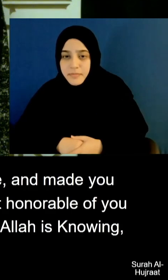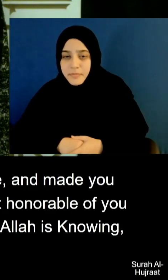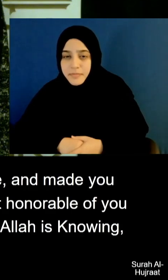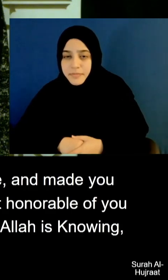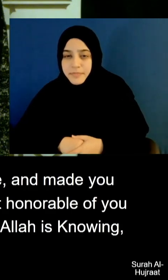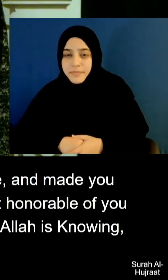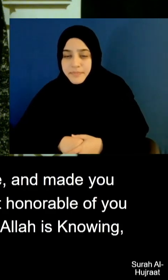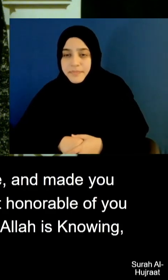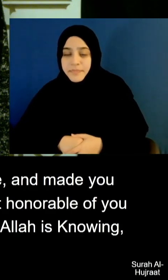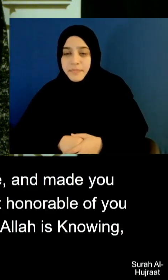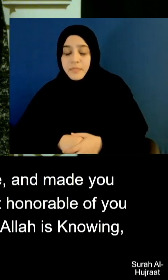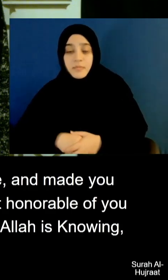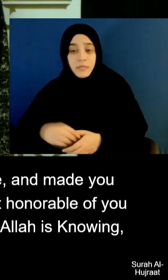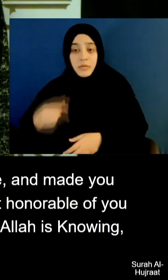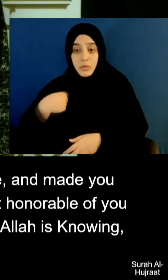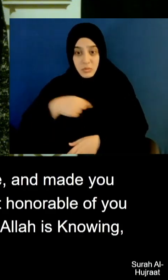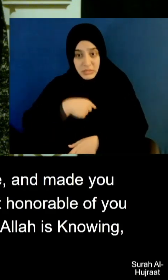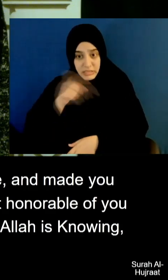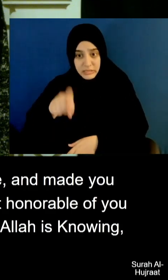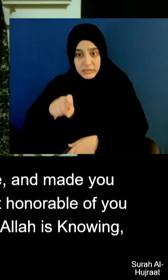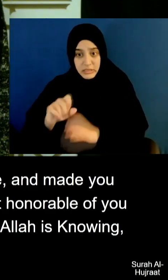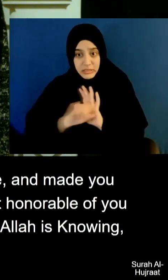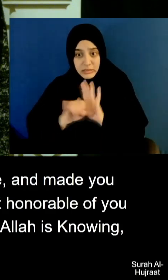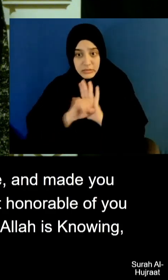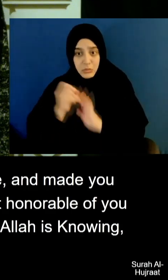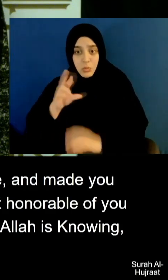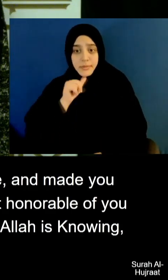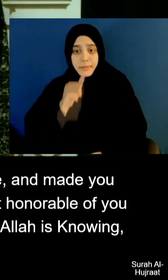Now, do we need identity or not?